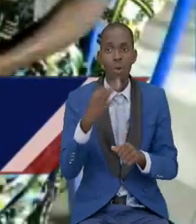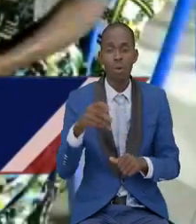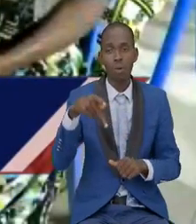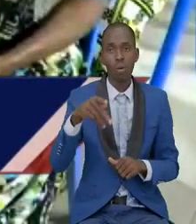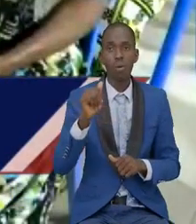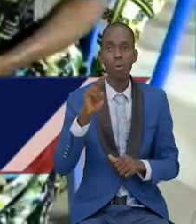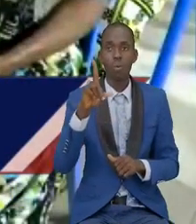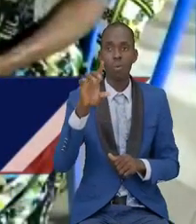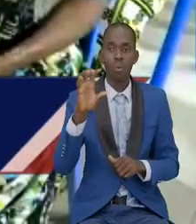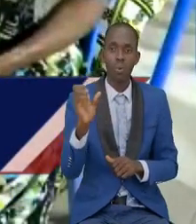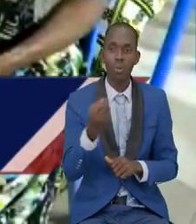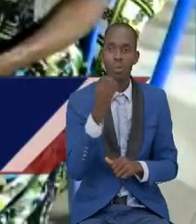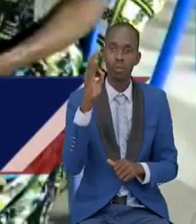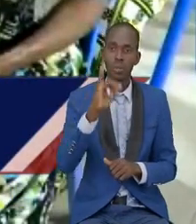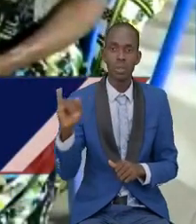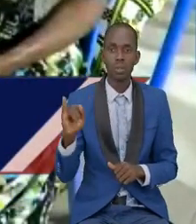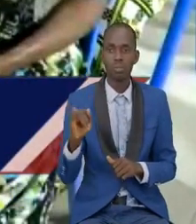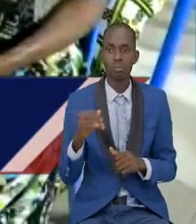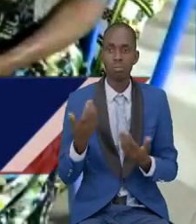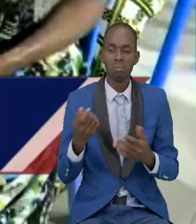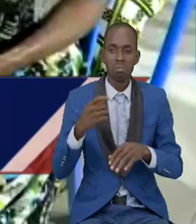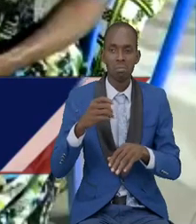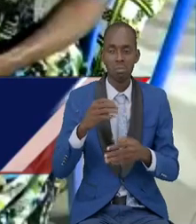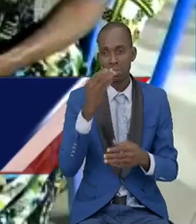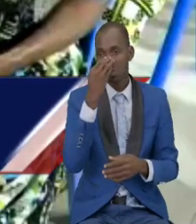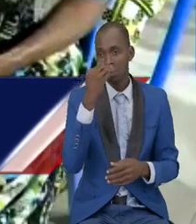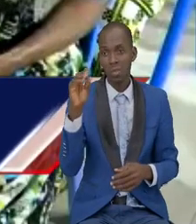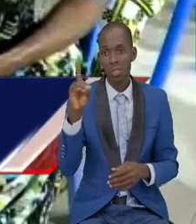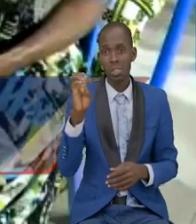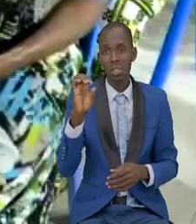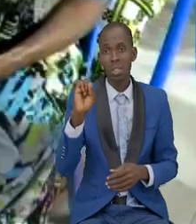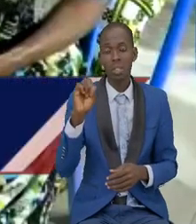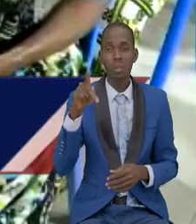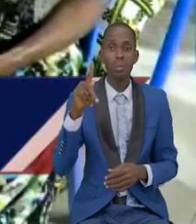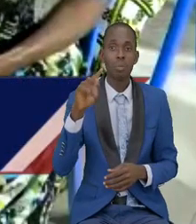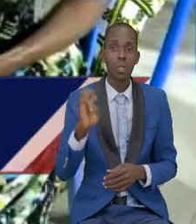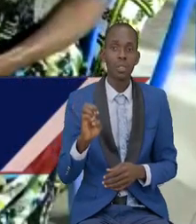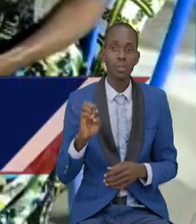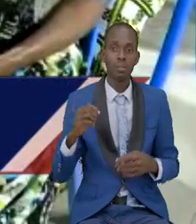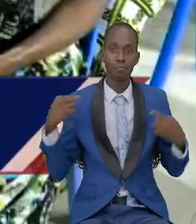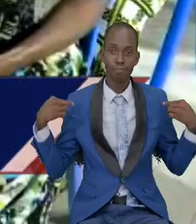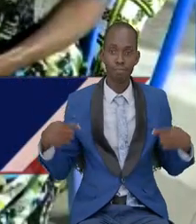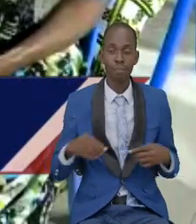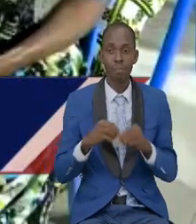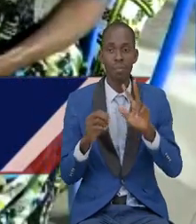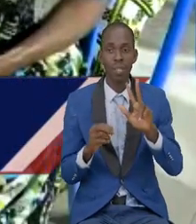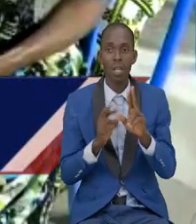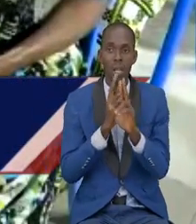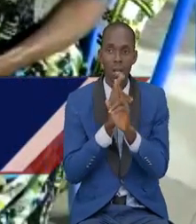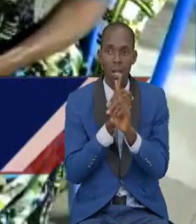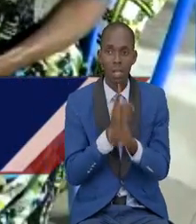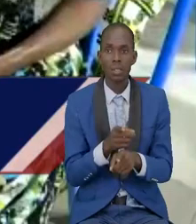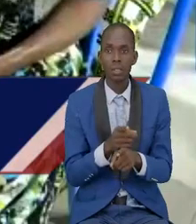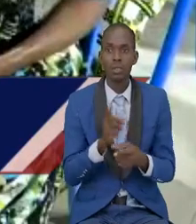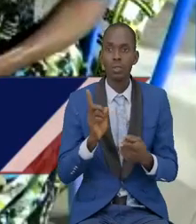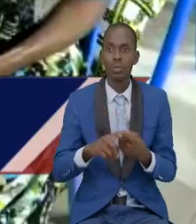preaching despite affliction. Number three, response to Paul's persuasiveness